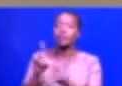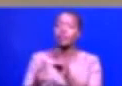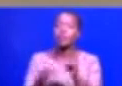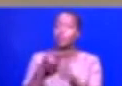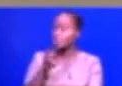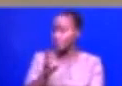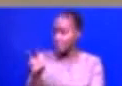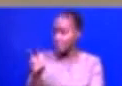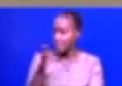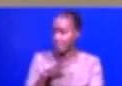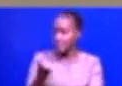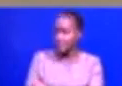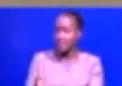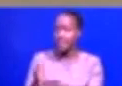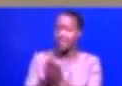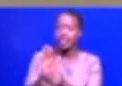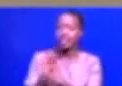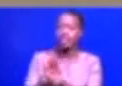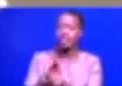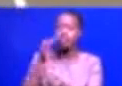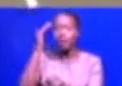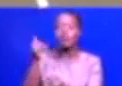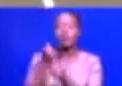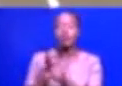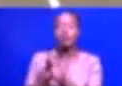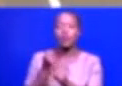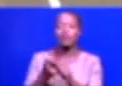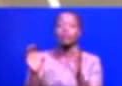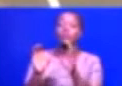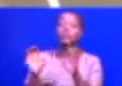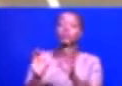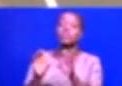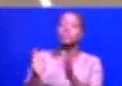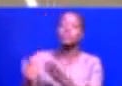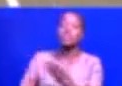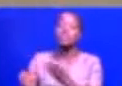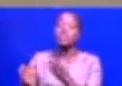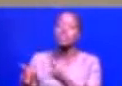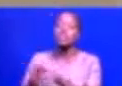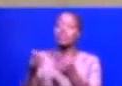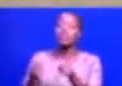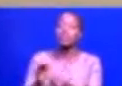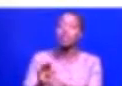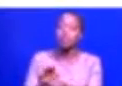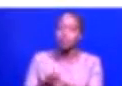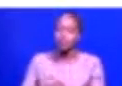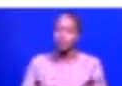see here. And a lot of mental work from the coach's side will really be playing a lot in